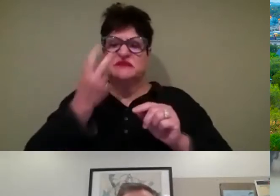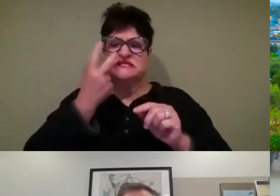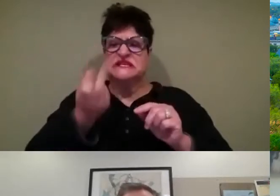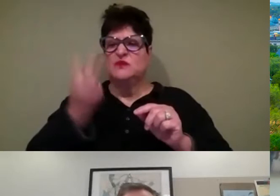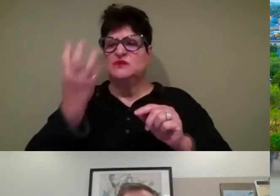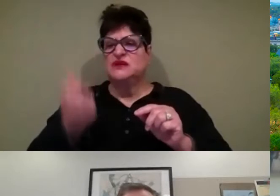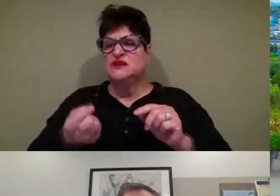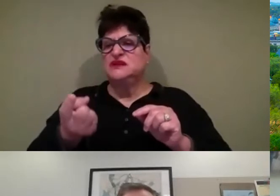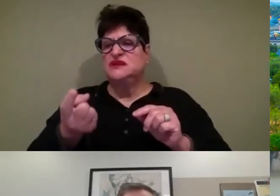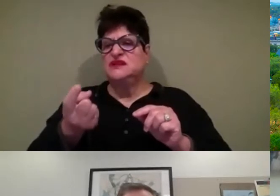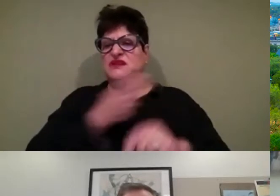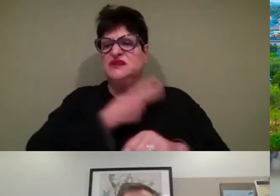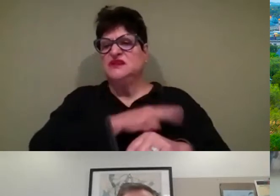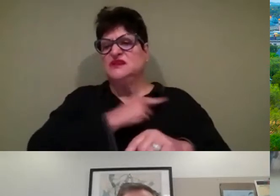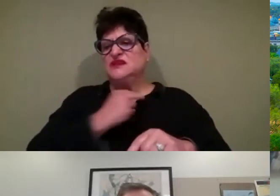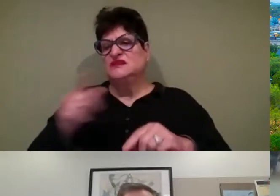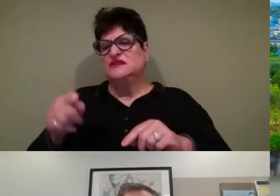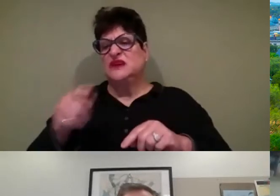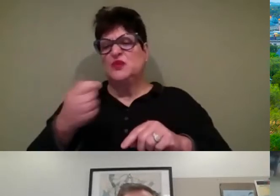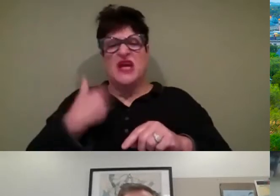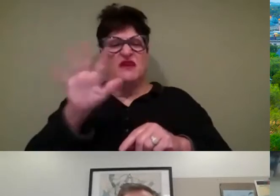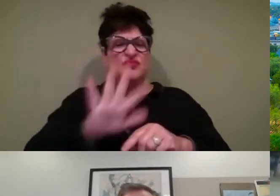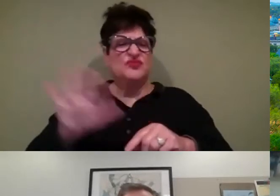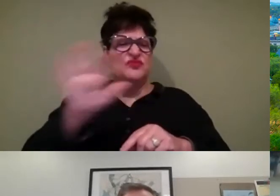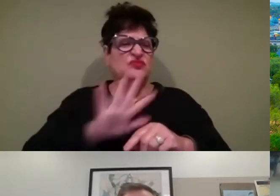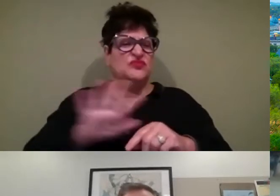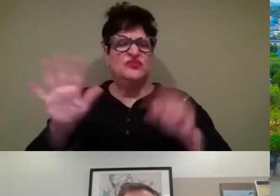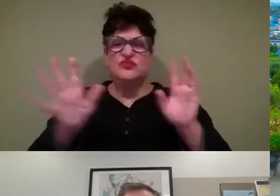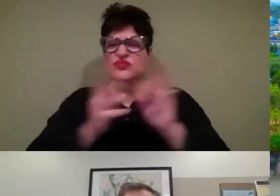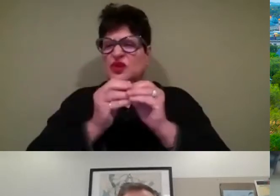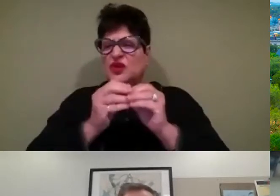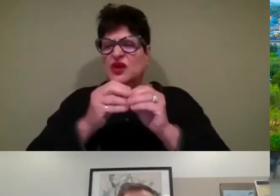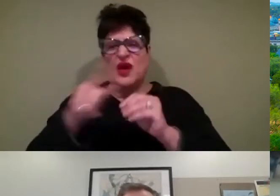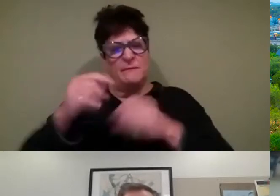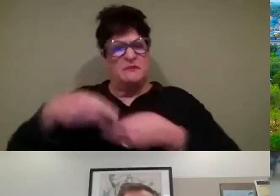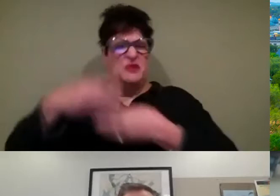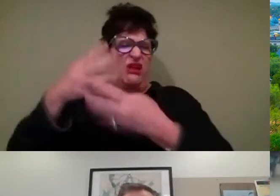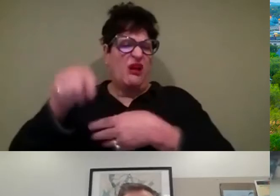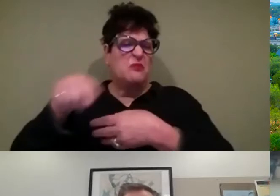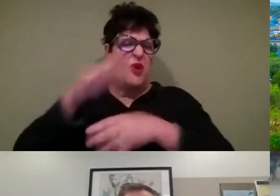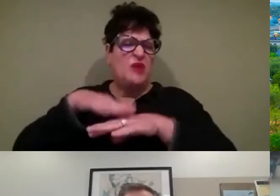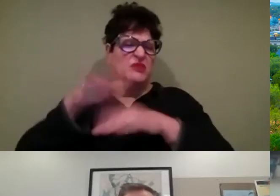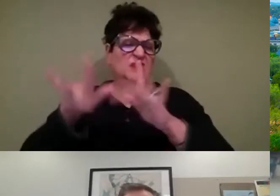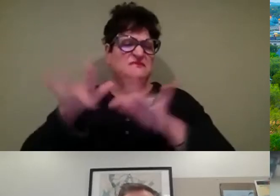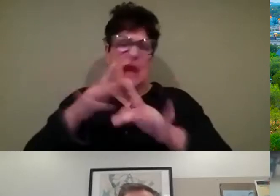We have approximately, just pulling it up. Just want to give you the accurate